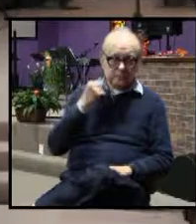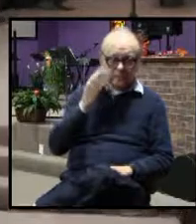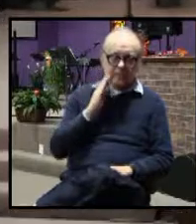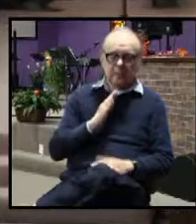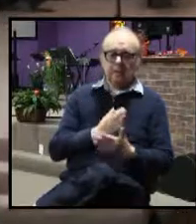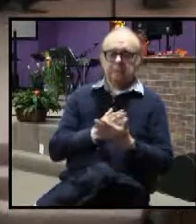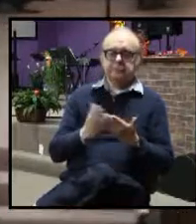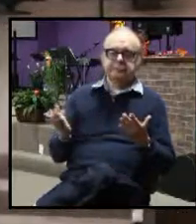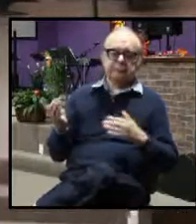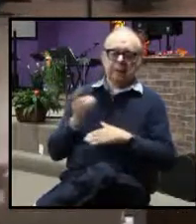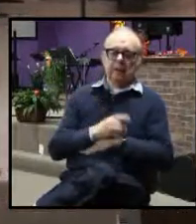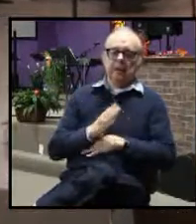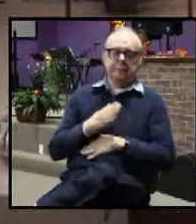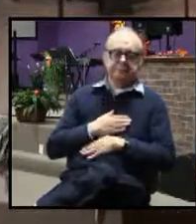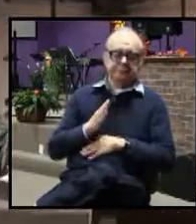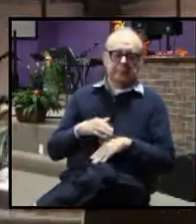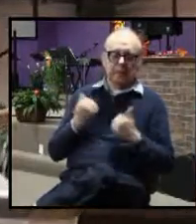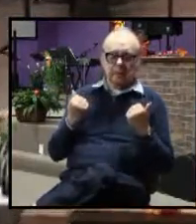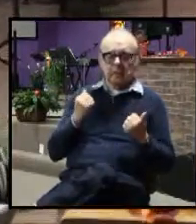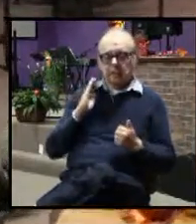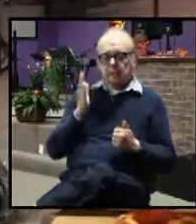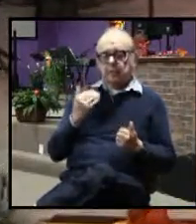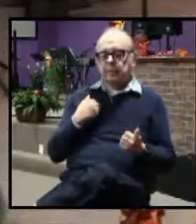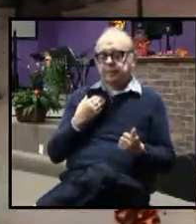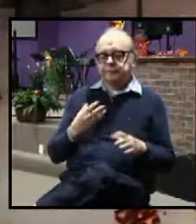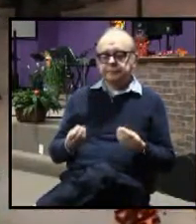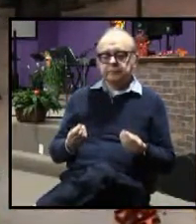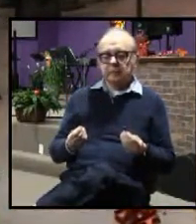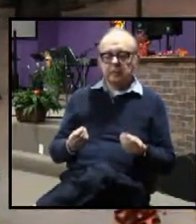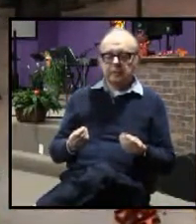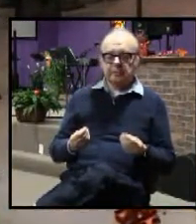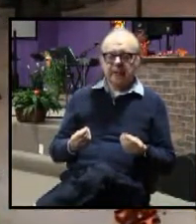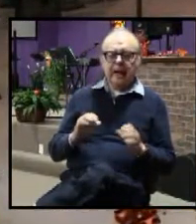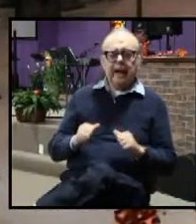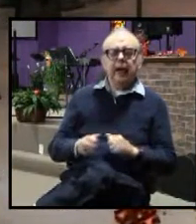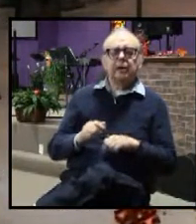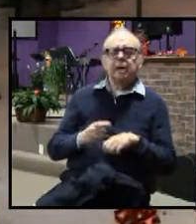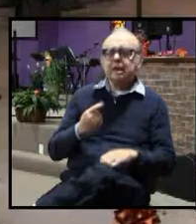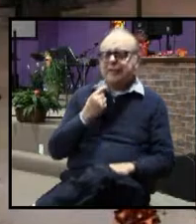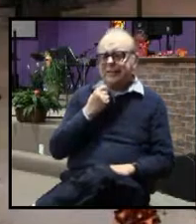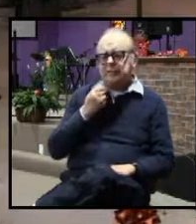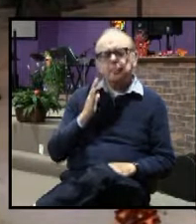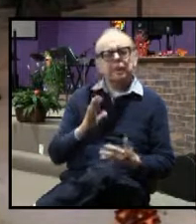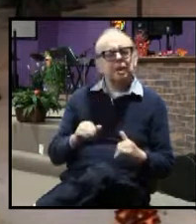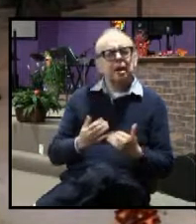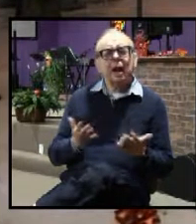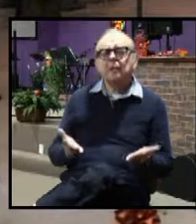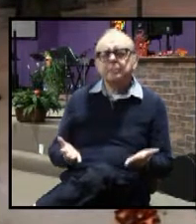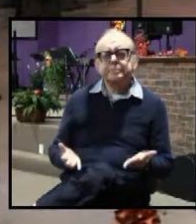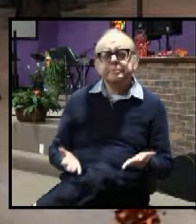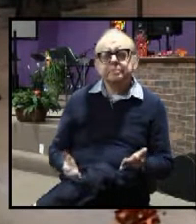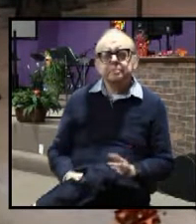If God knows every day of my life and he knows what I'm going to do, then how can I disappoint him?